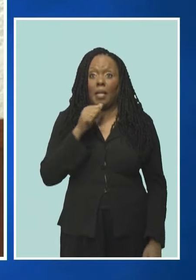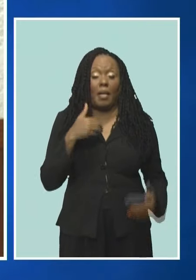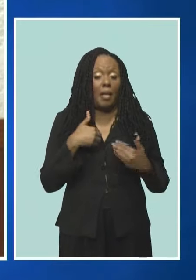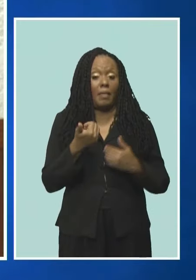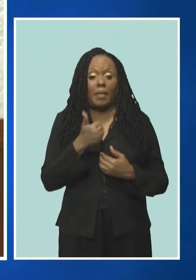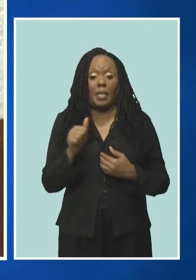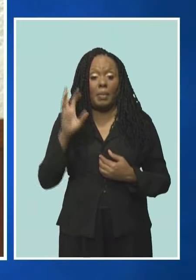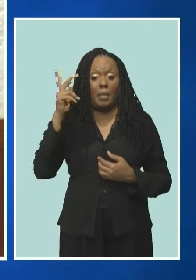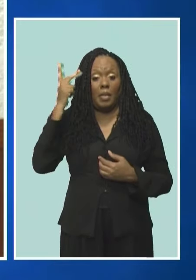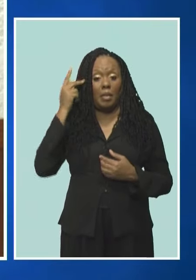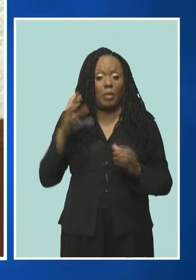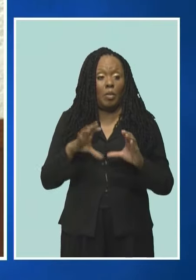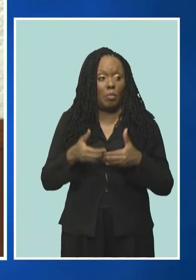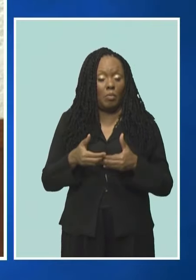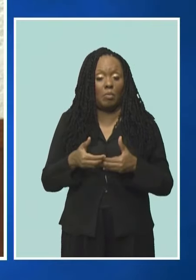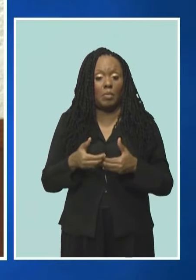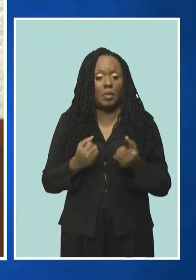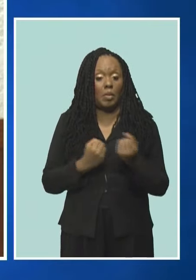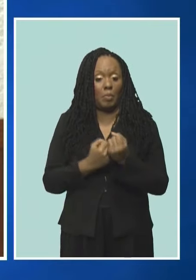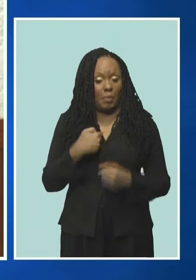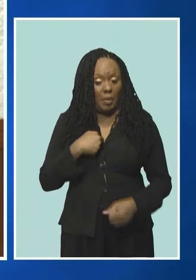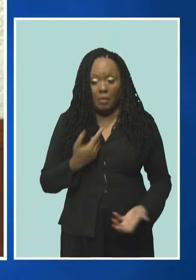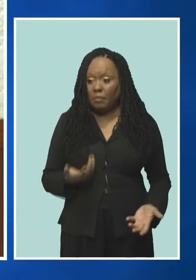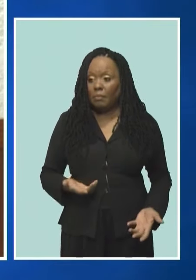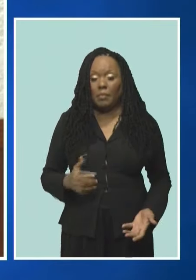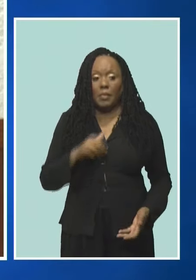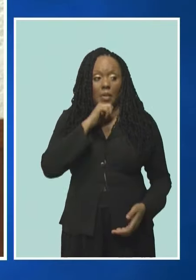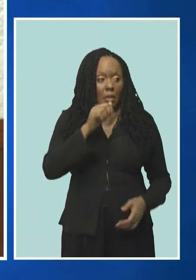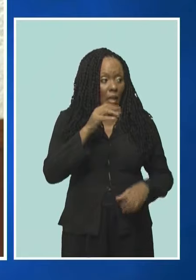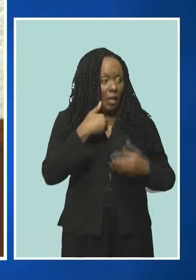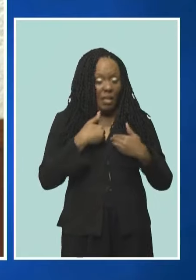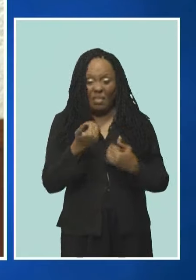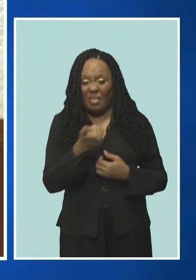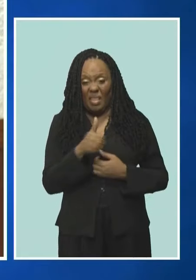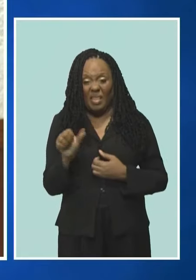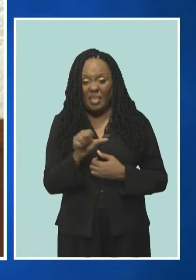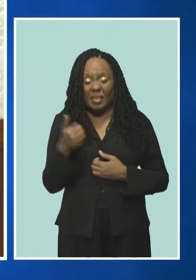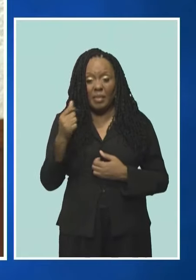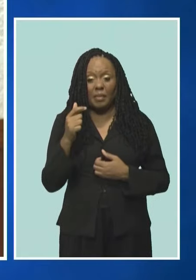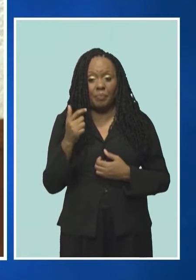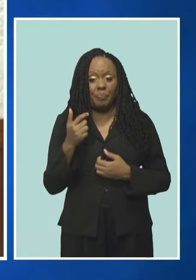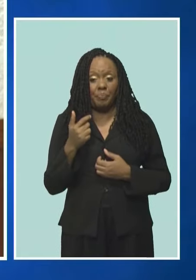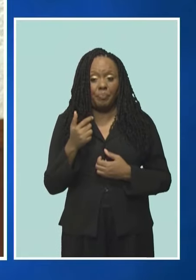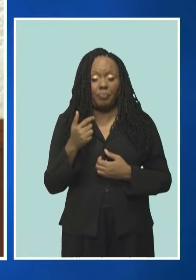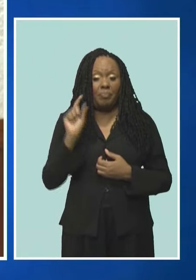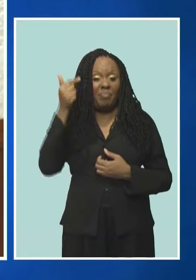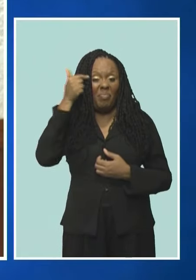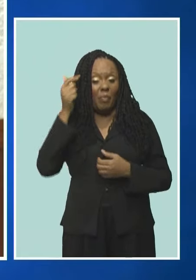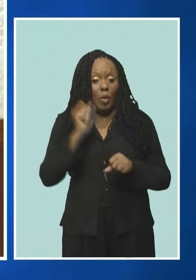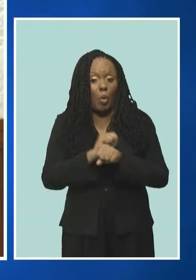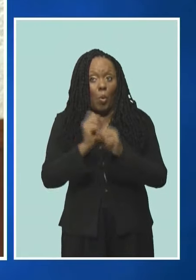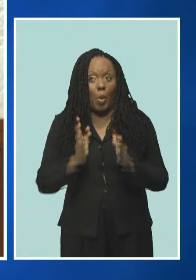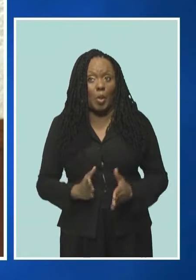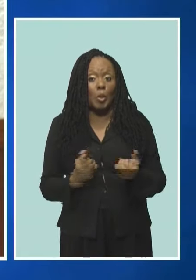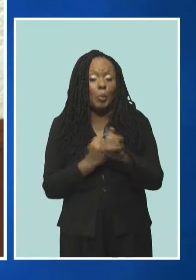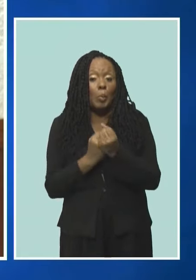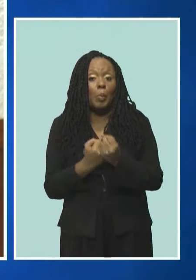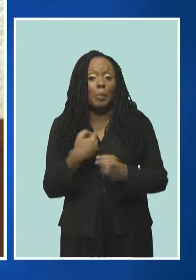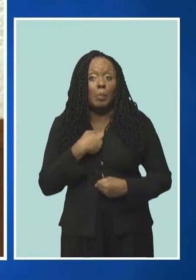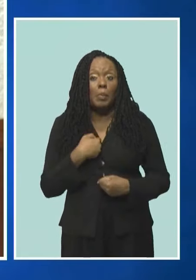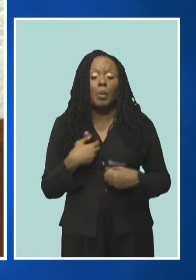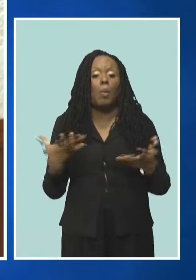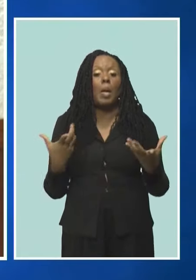me. I certainly have no civil servants behind me to assist me. I simply have to go out to